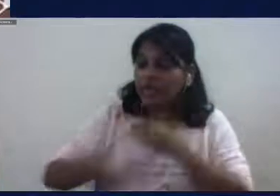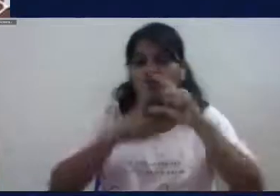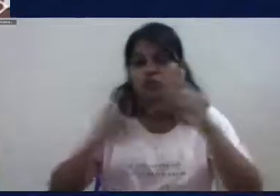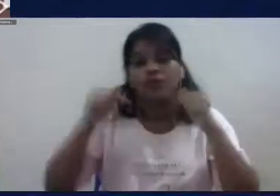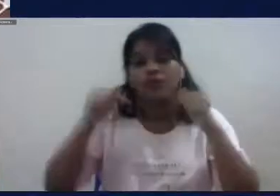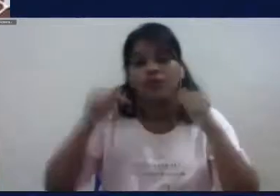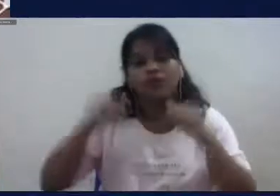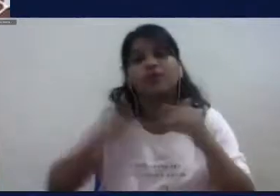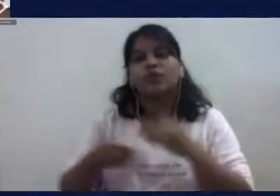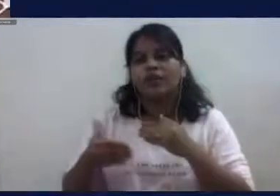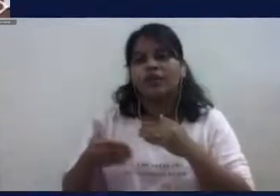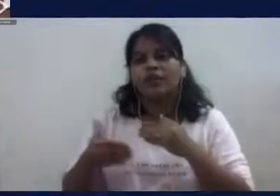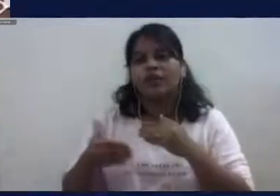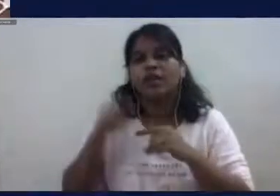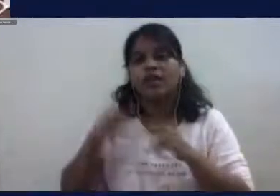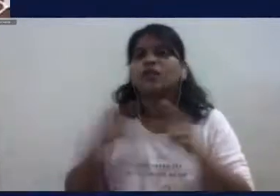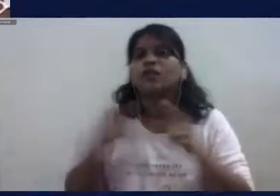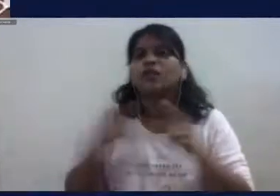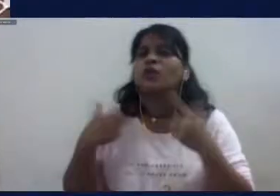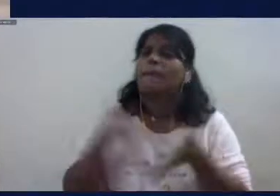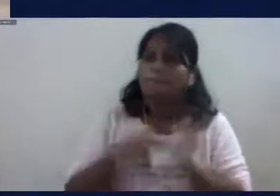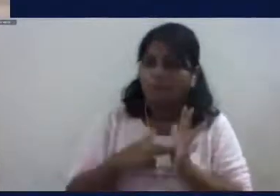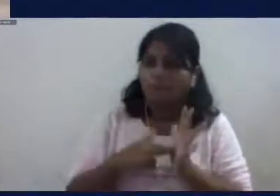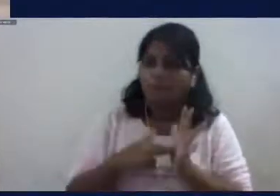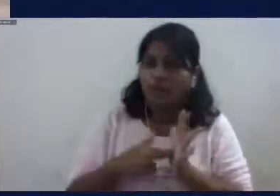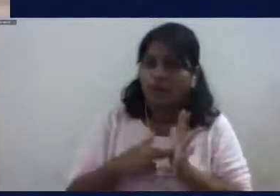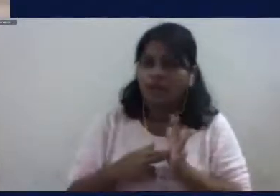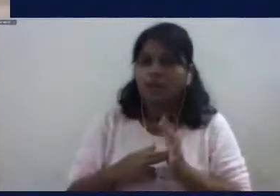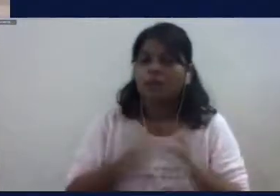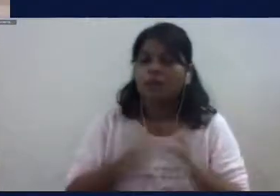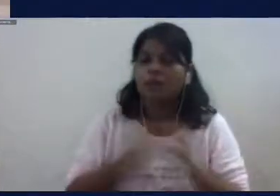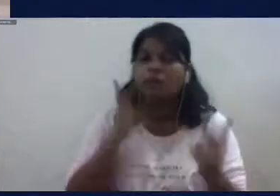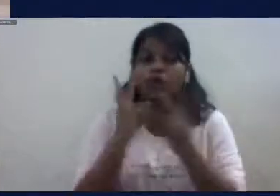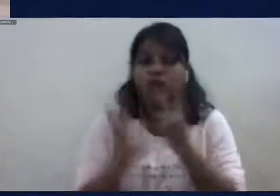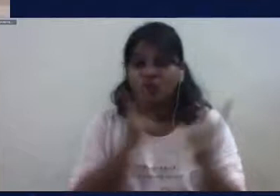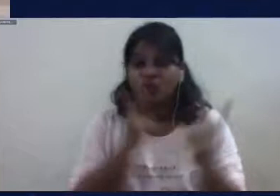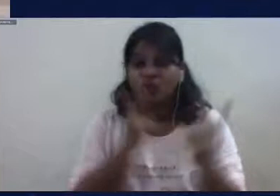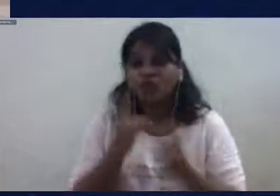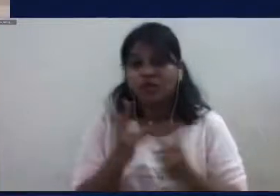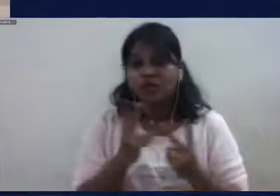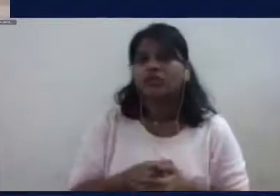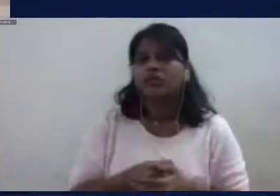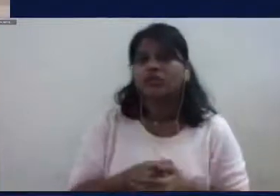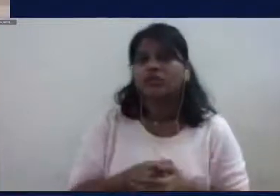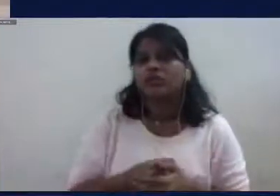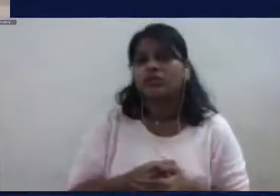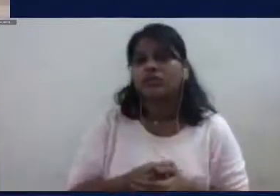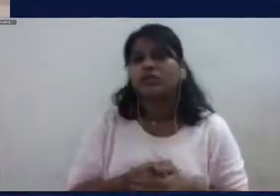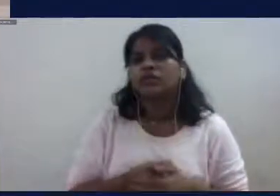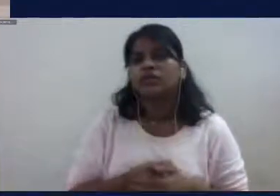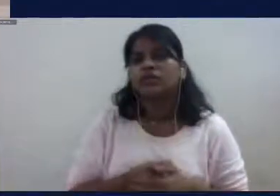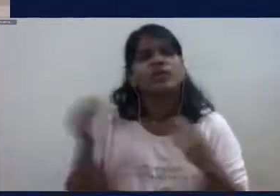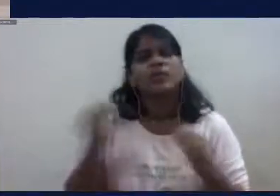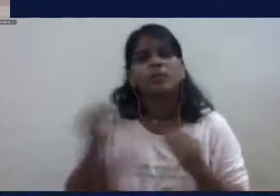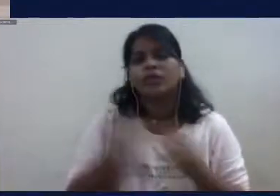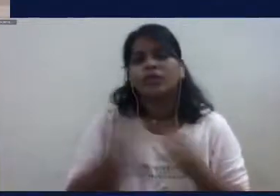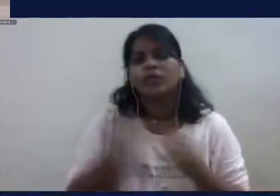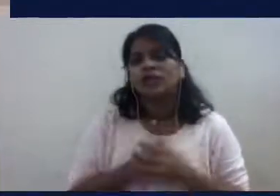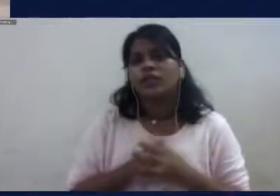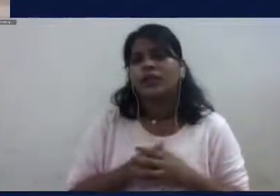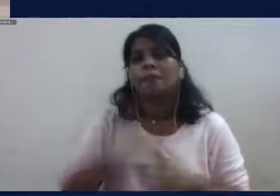today. So that's what I mean by vision, something that